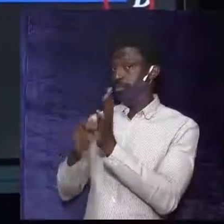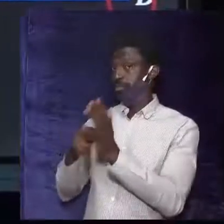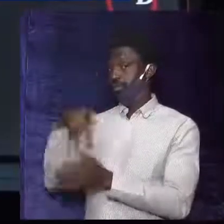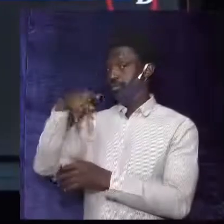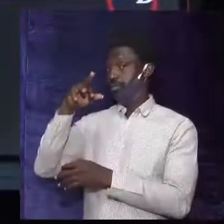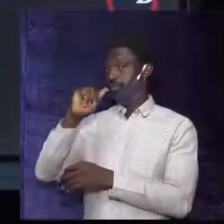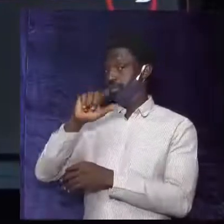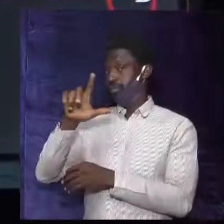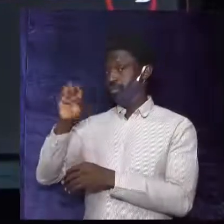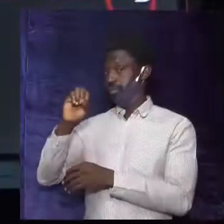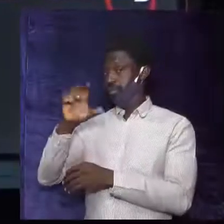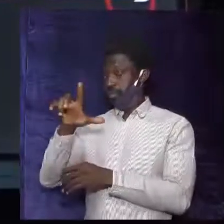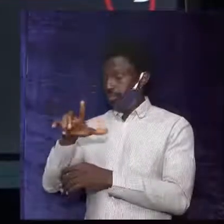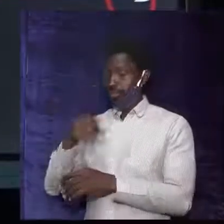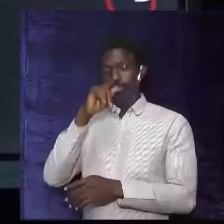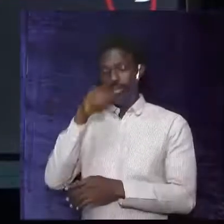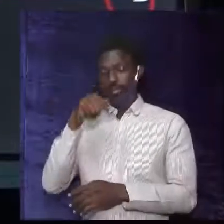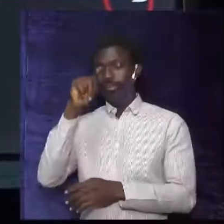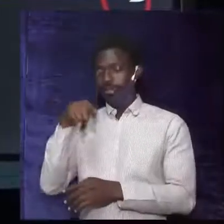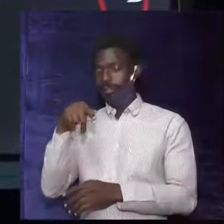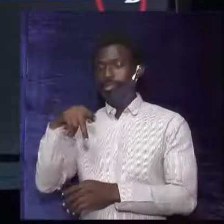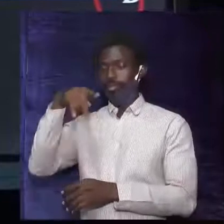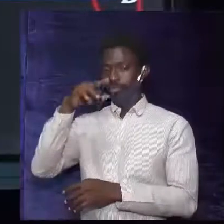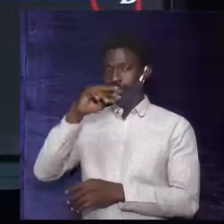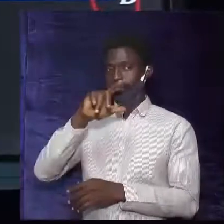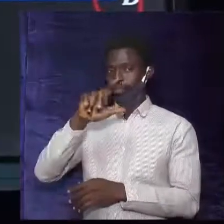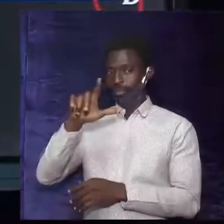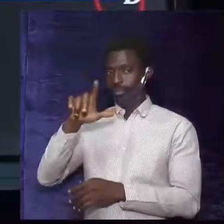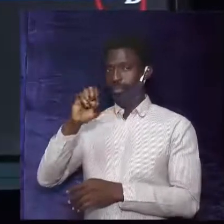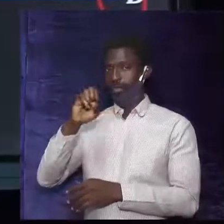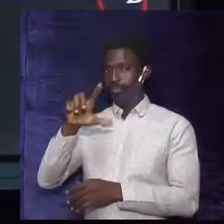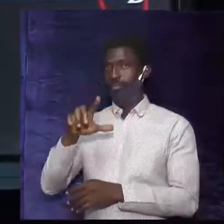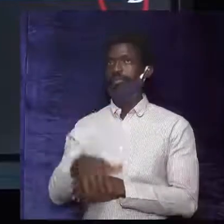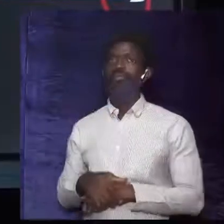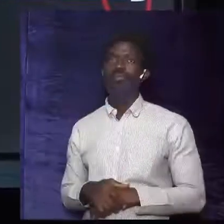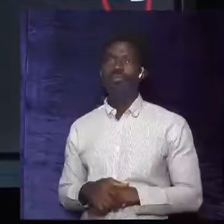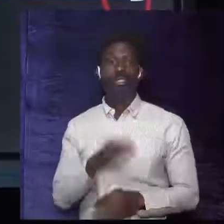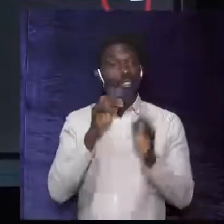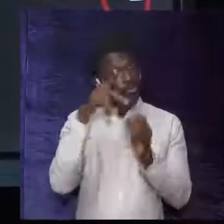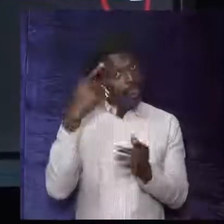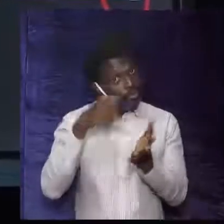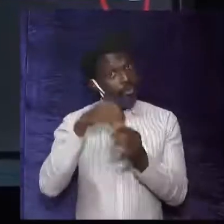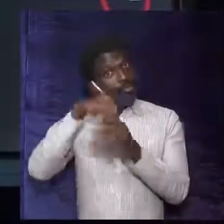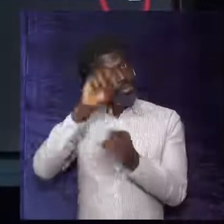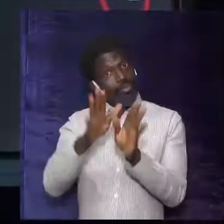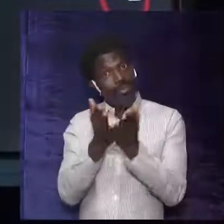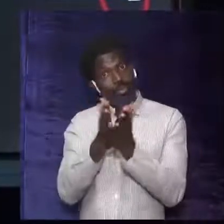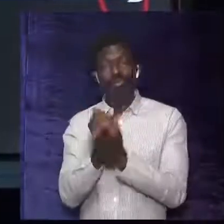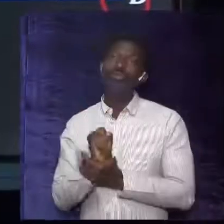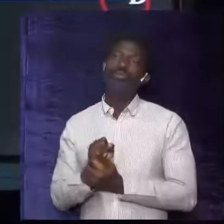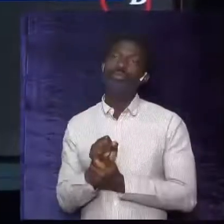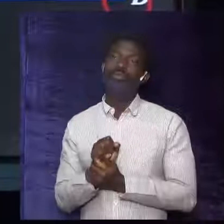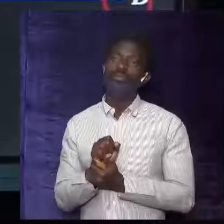means parallel. So that means that AB is parallel to CD, in case you see it in your